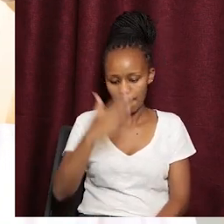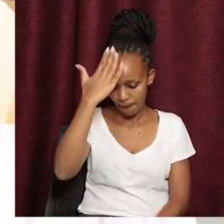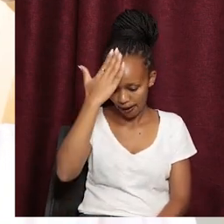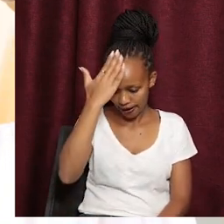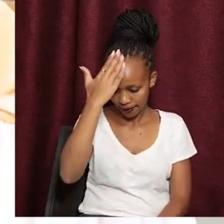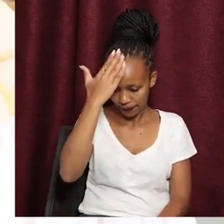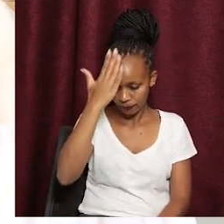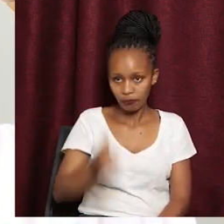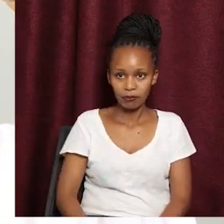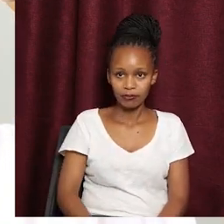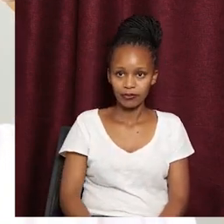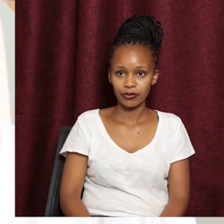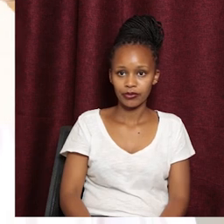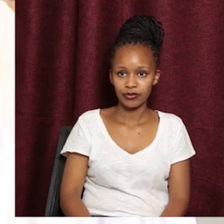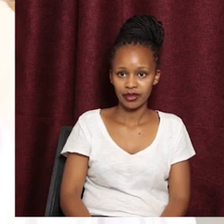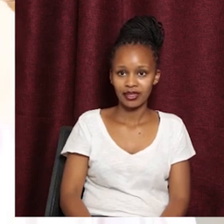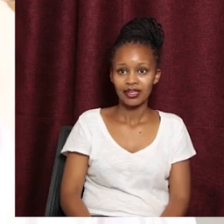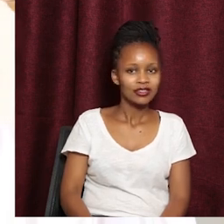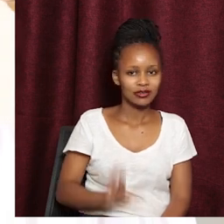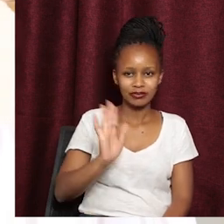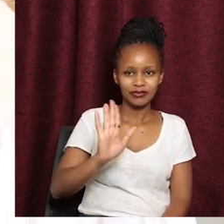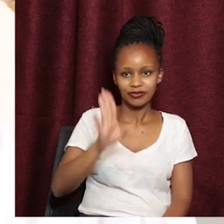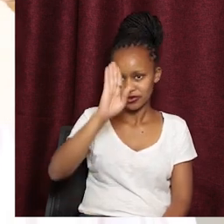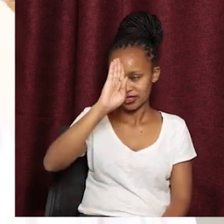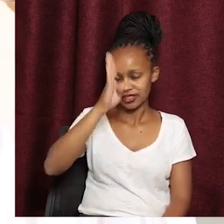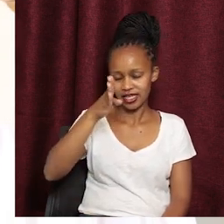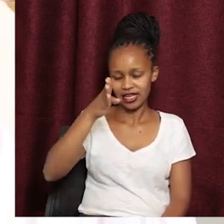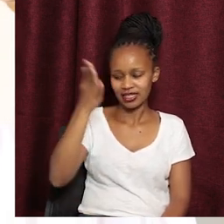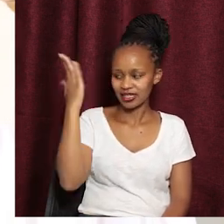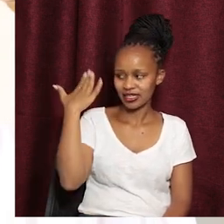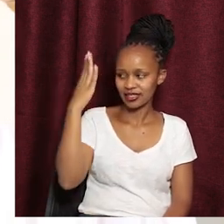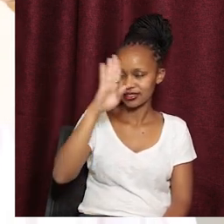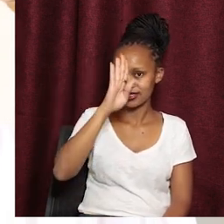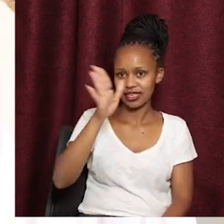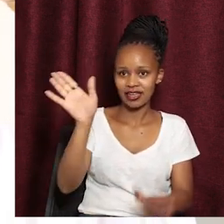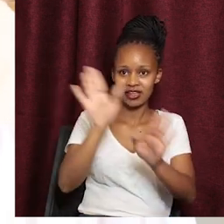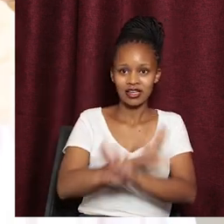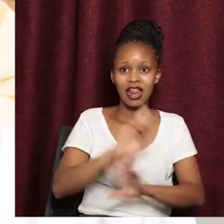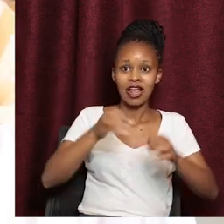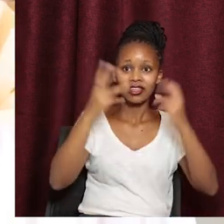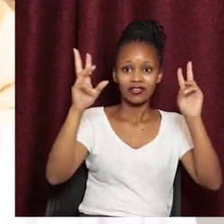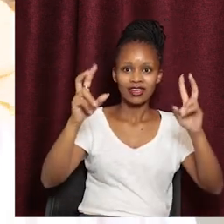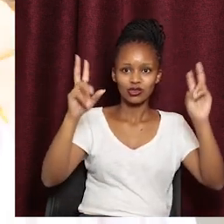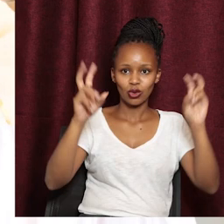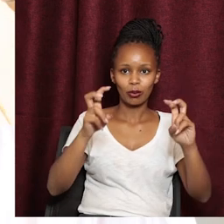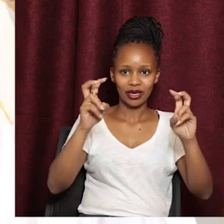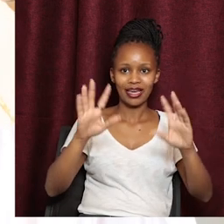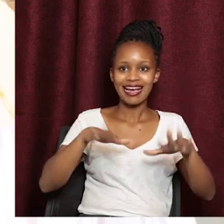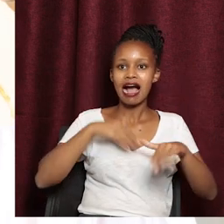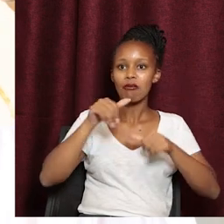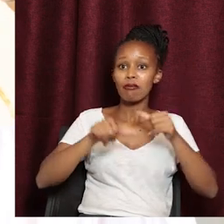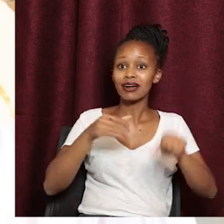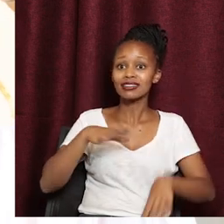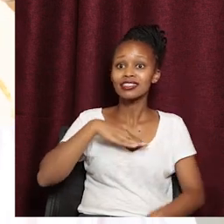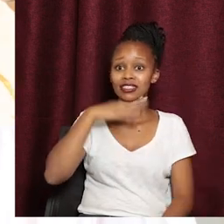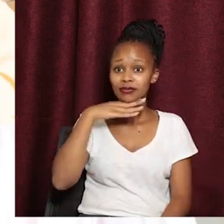on Sunday night, last Sunday night, I gave a reflection on death. It was Requiem